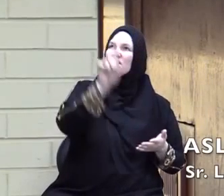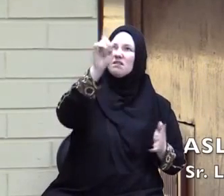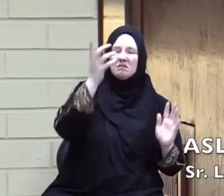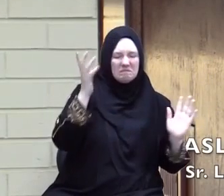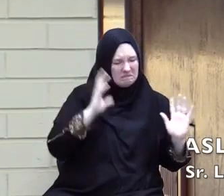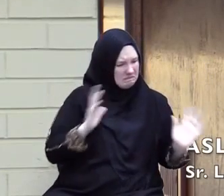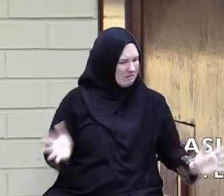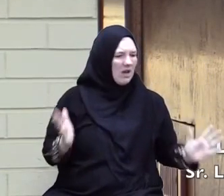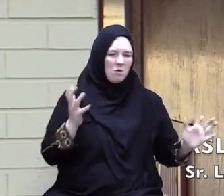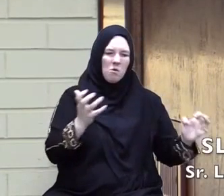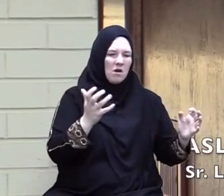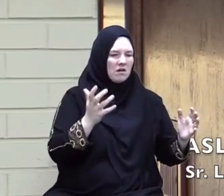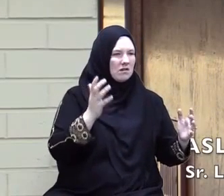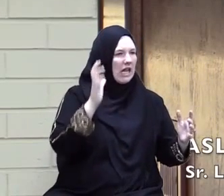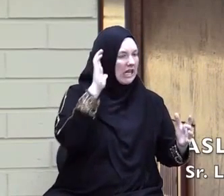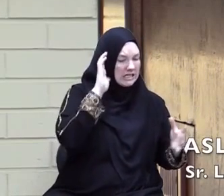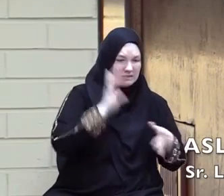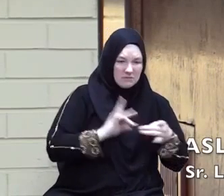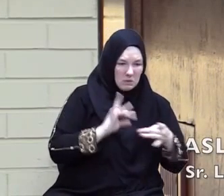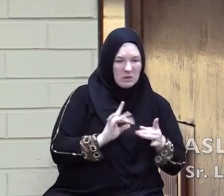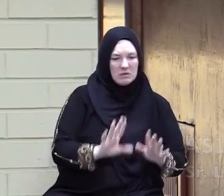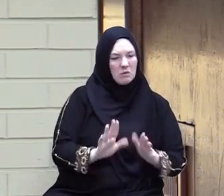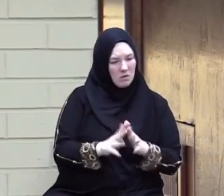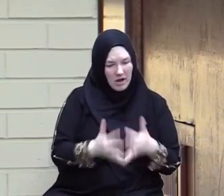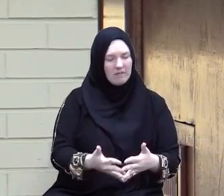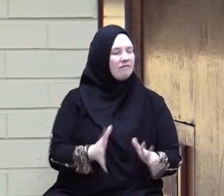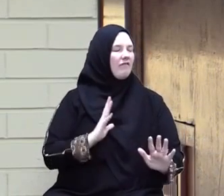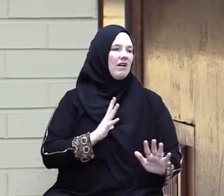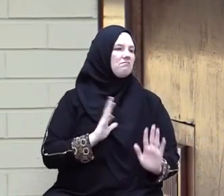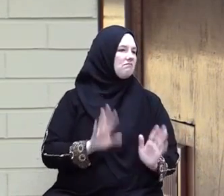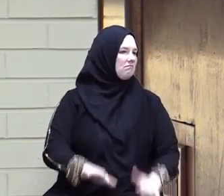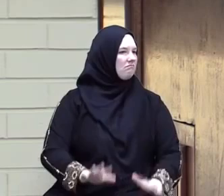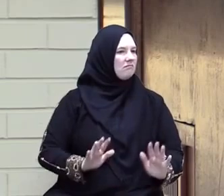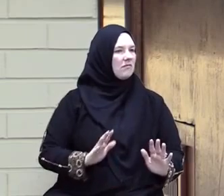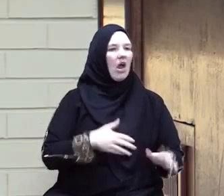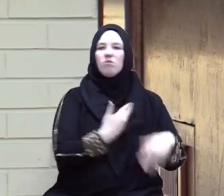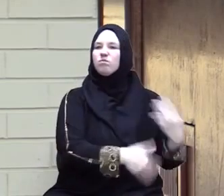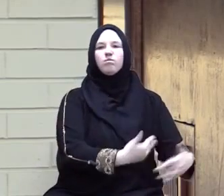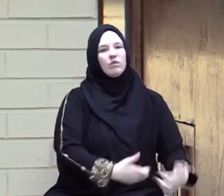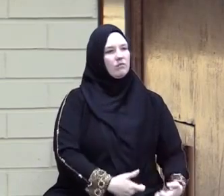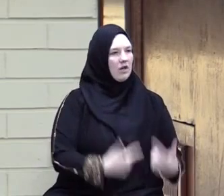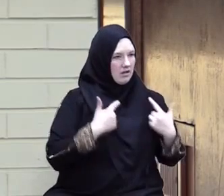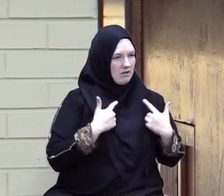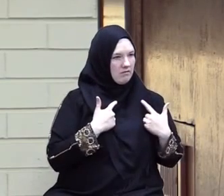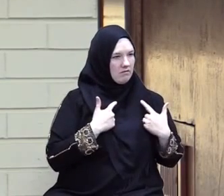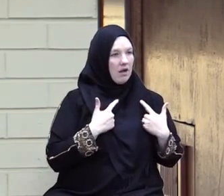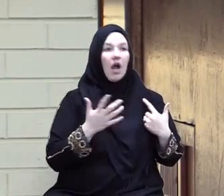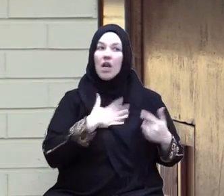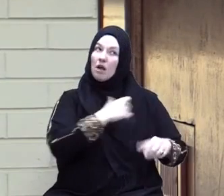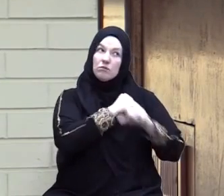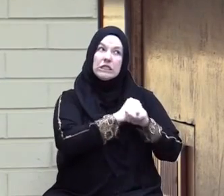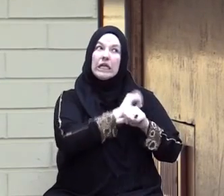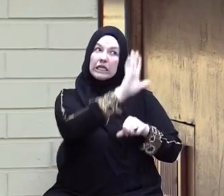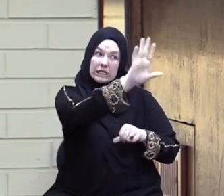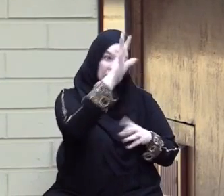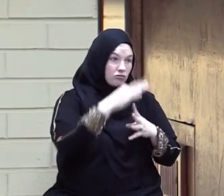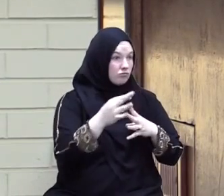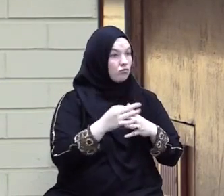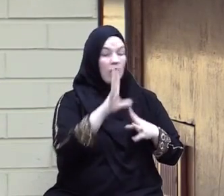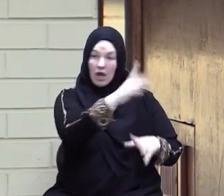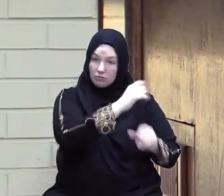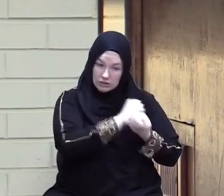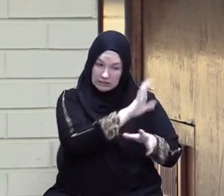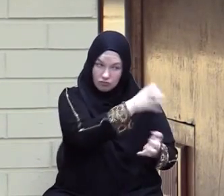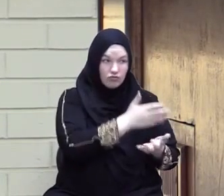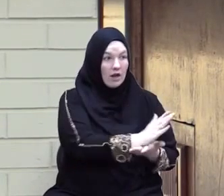does, he doesn't want to listen to the message, it's a choice he has, and it's a choice I would protect as a Muslim.